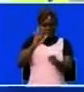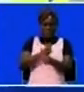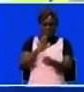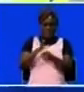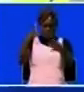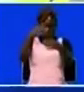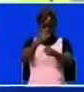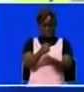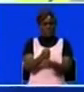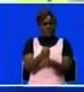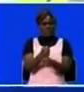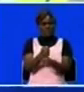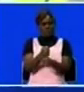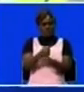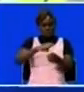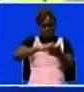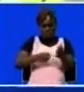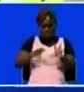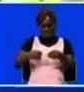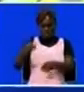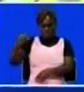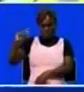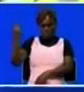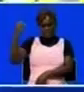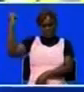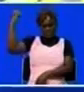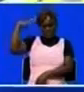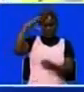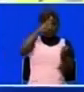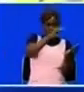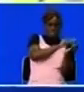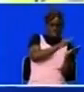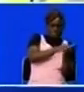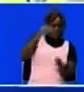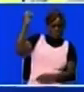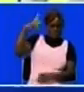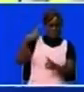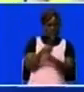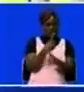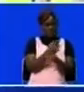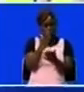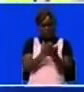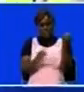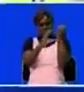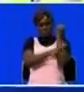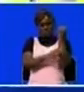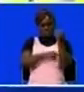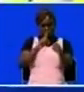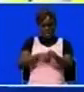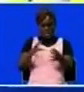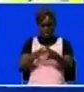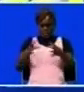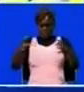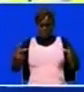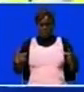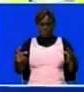also maybe be contracted by Kenya Power to maintain lifeline in the various parts of this country as we expand